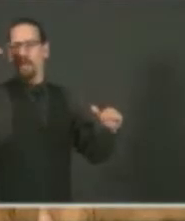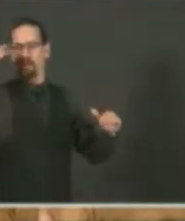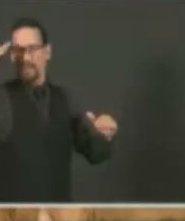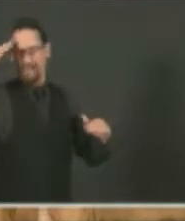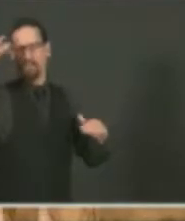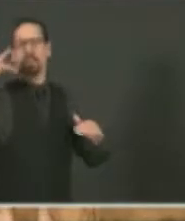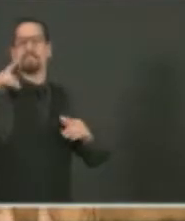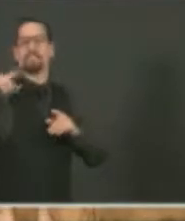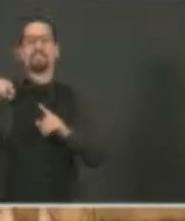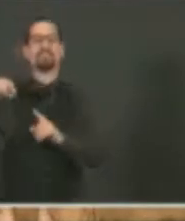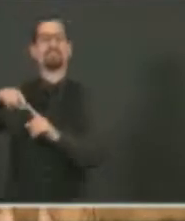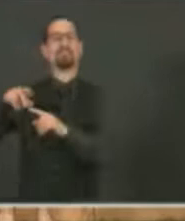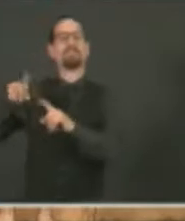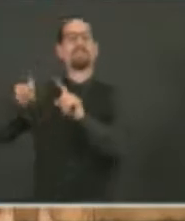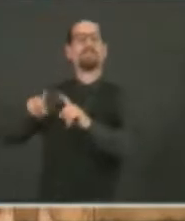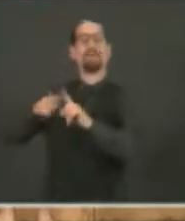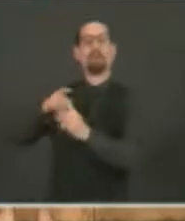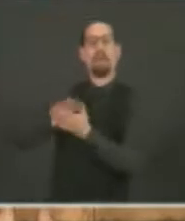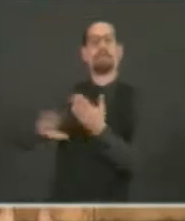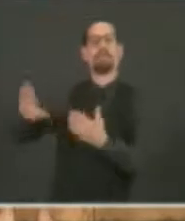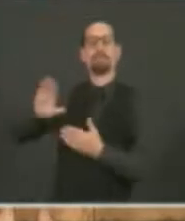outbreaks? Thank you for repeating that.